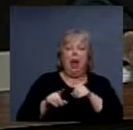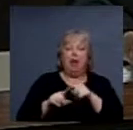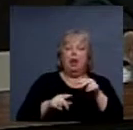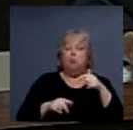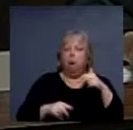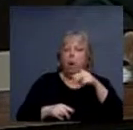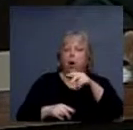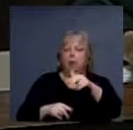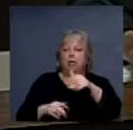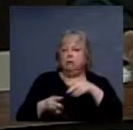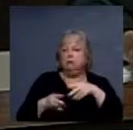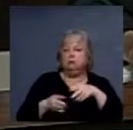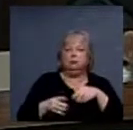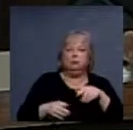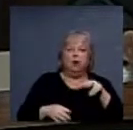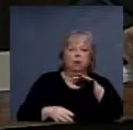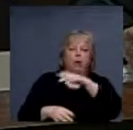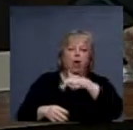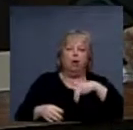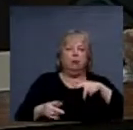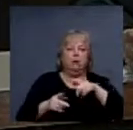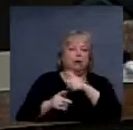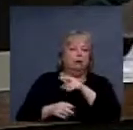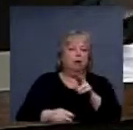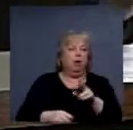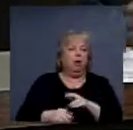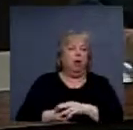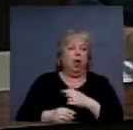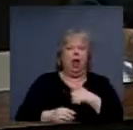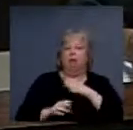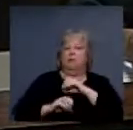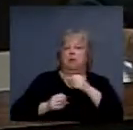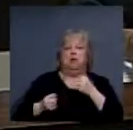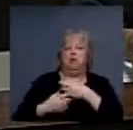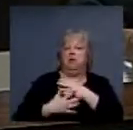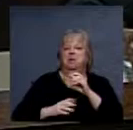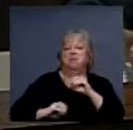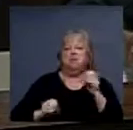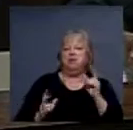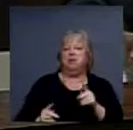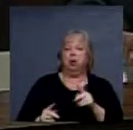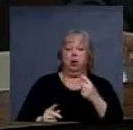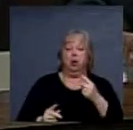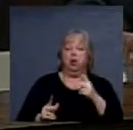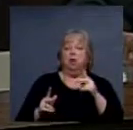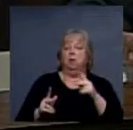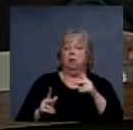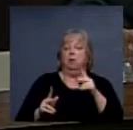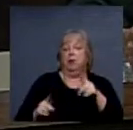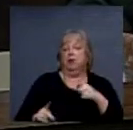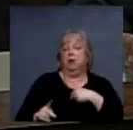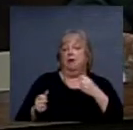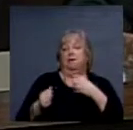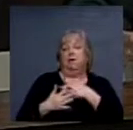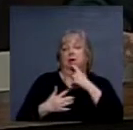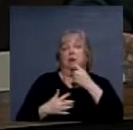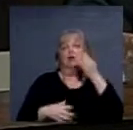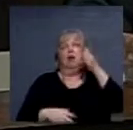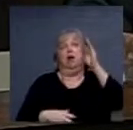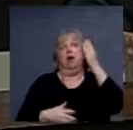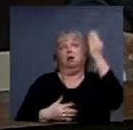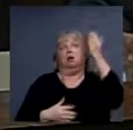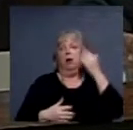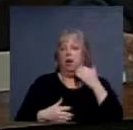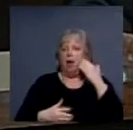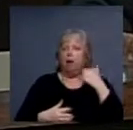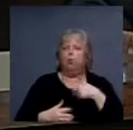city of Little Rock. Because like I tell them, I have no fear of nobody. The only person I fear is God. And I know that we can